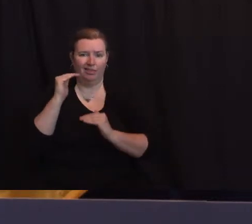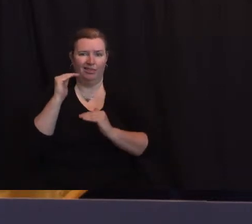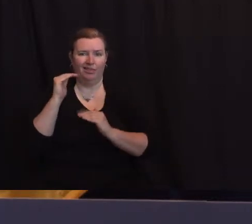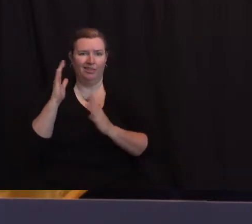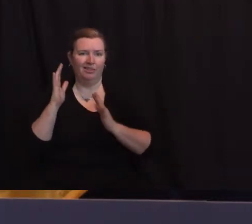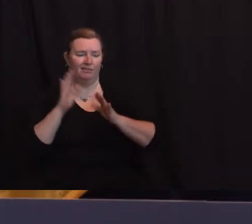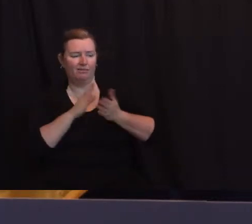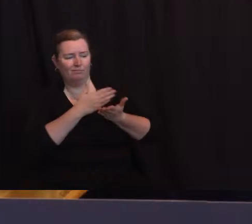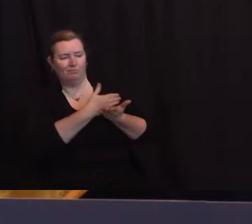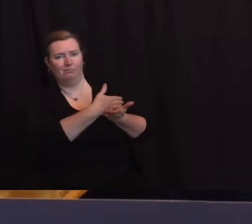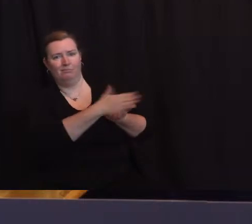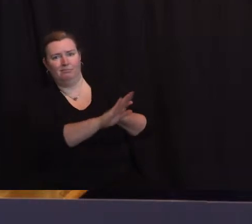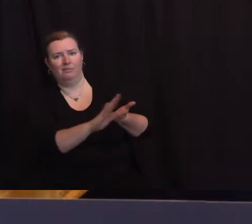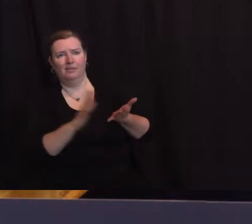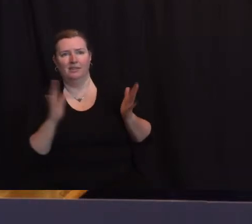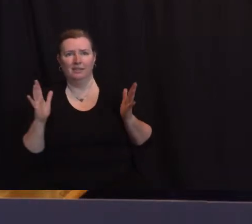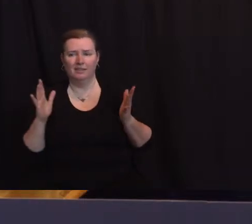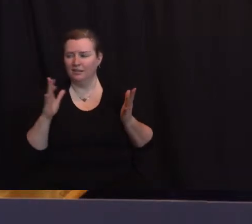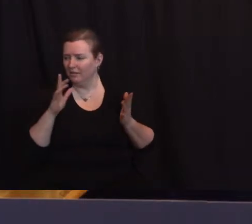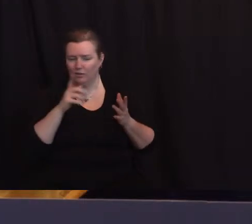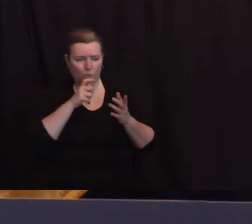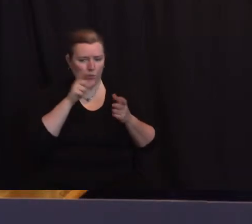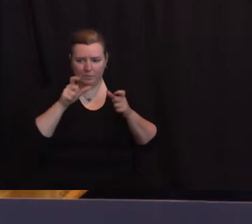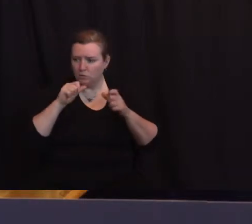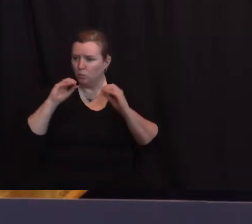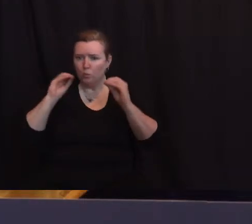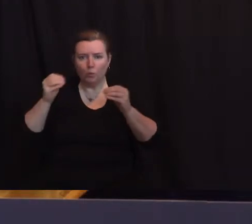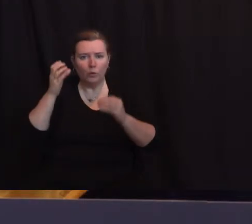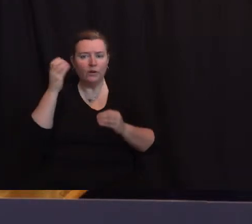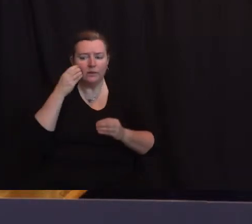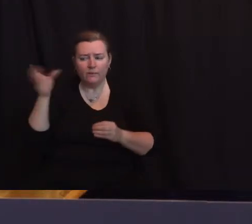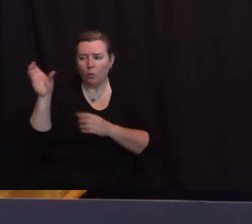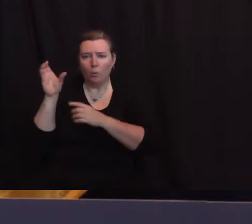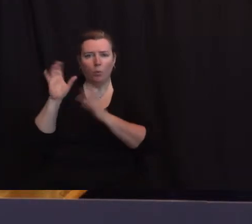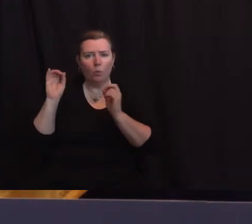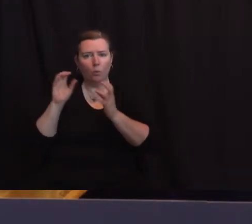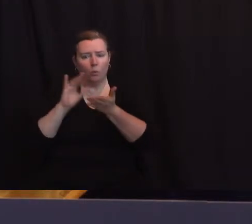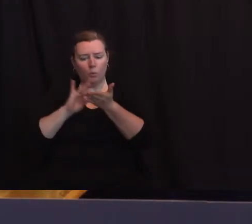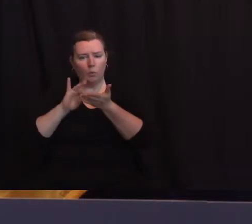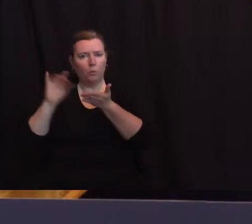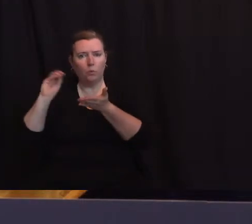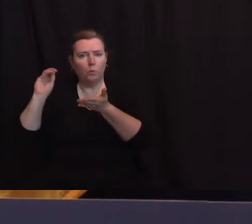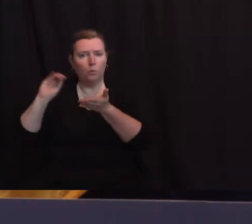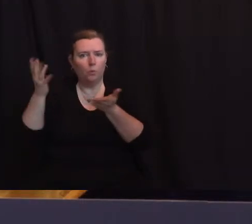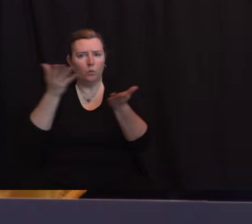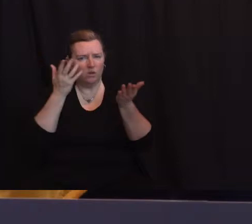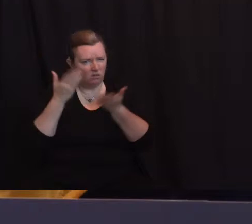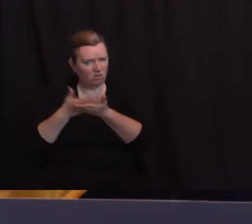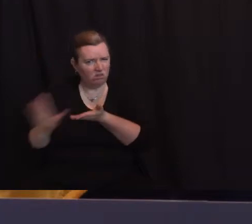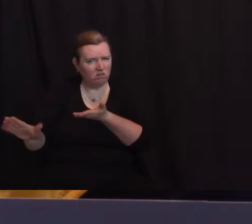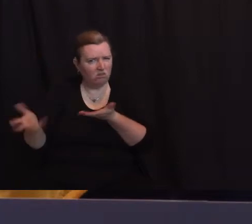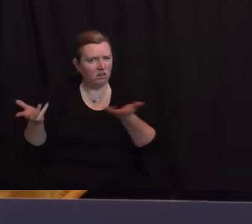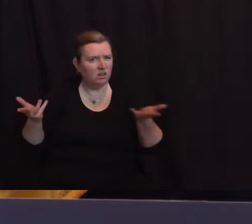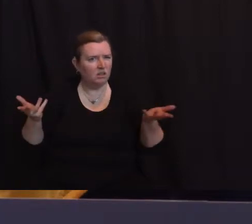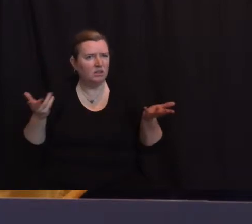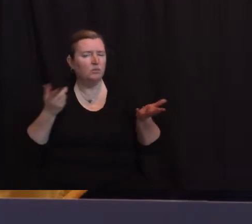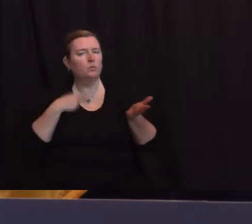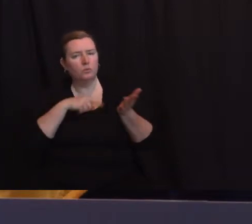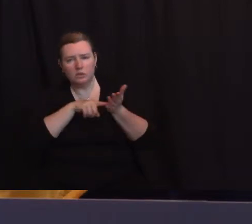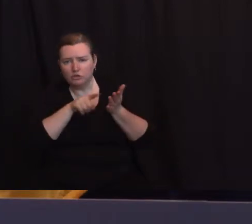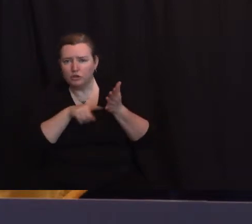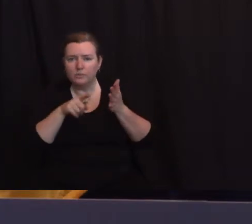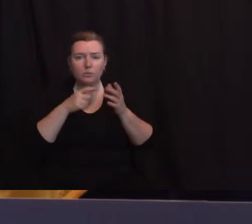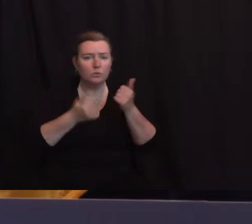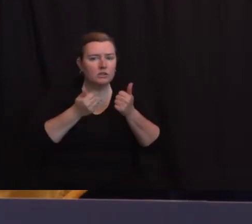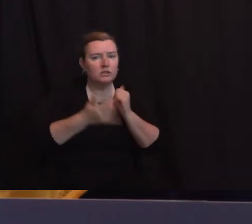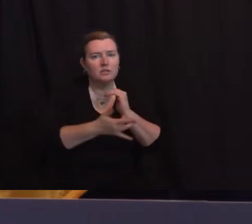Even not intentionally to be discriminatory. But are we considering technology and digitizing this system? I think the